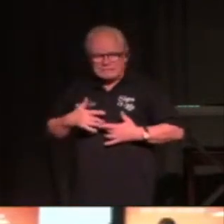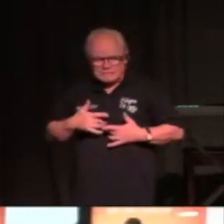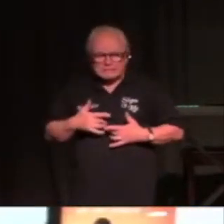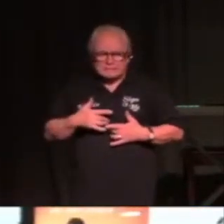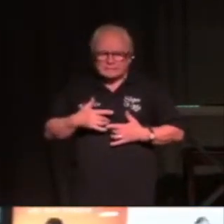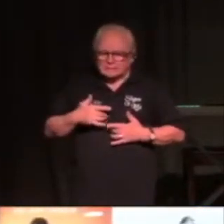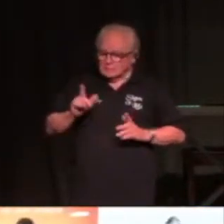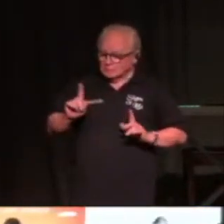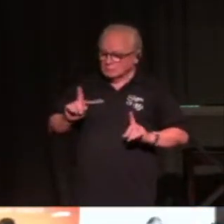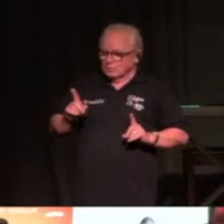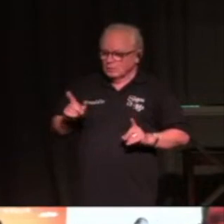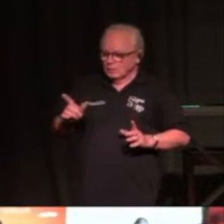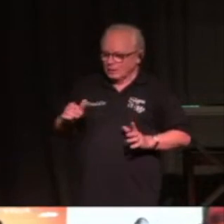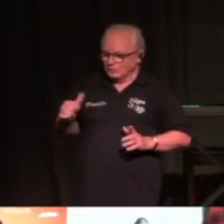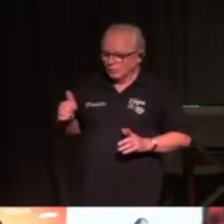And you know,